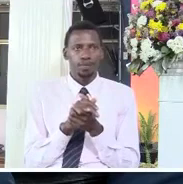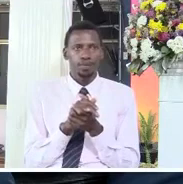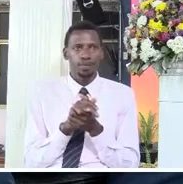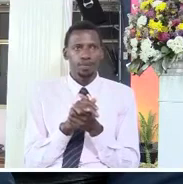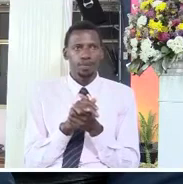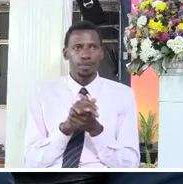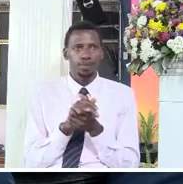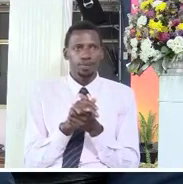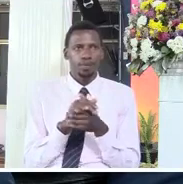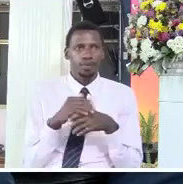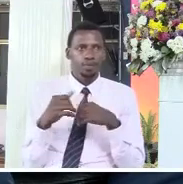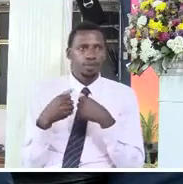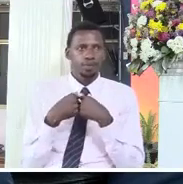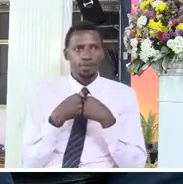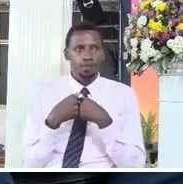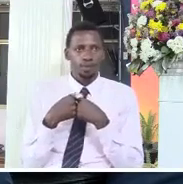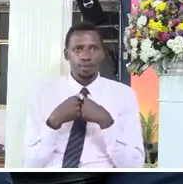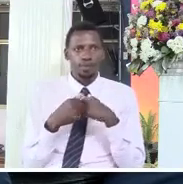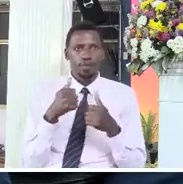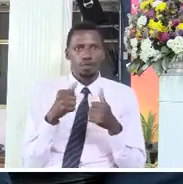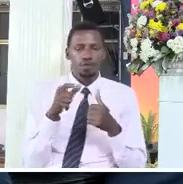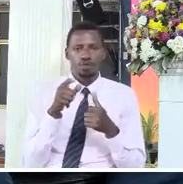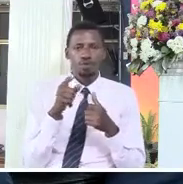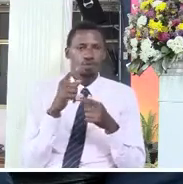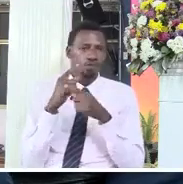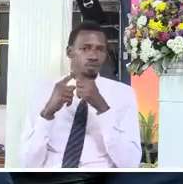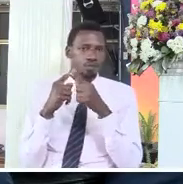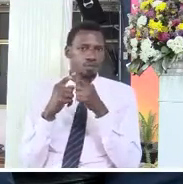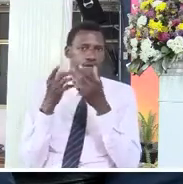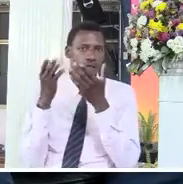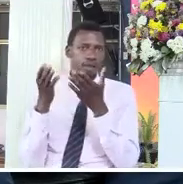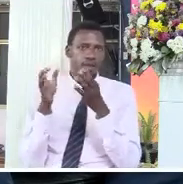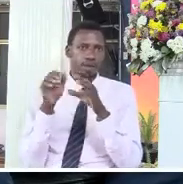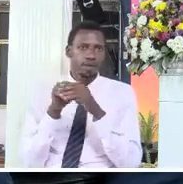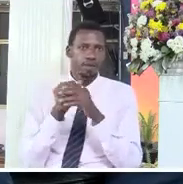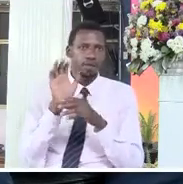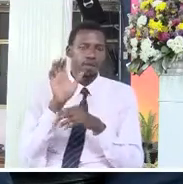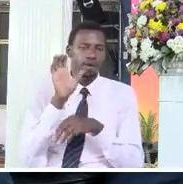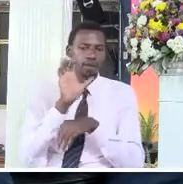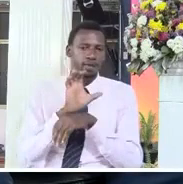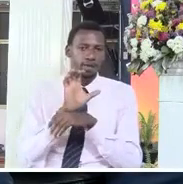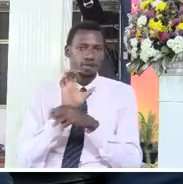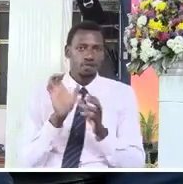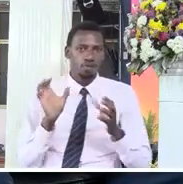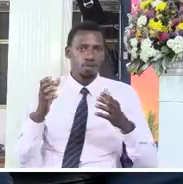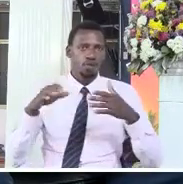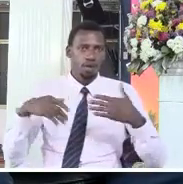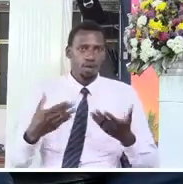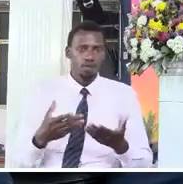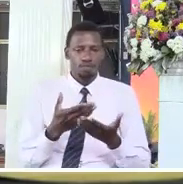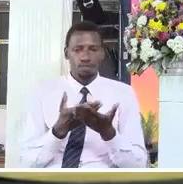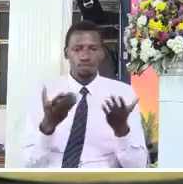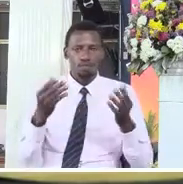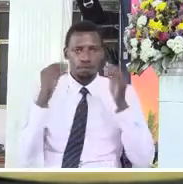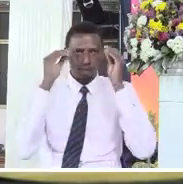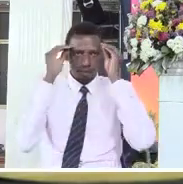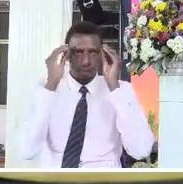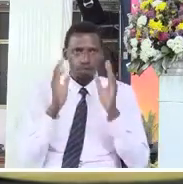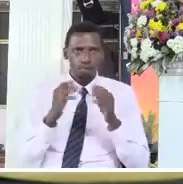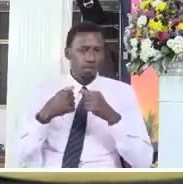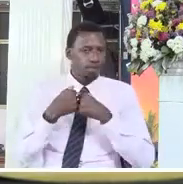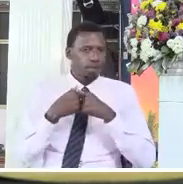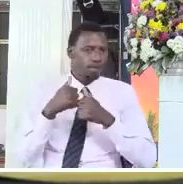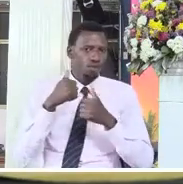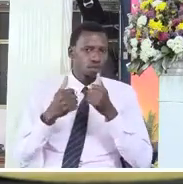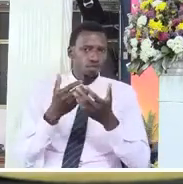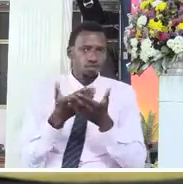what are the challenges that you're experiencing in your church community as students? What sort of challenges are you